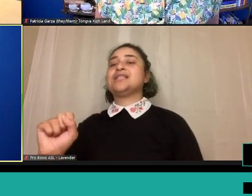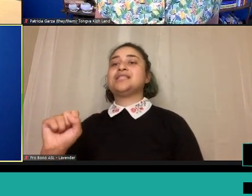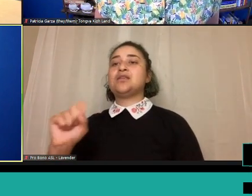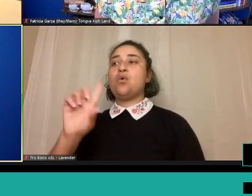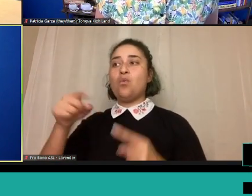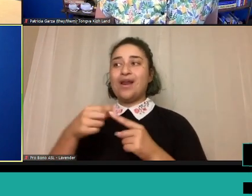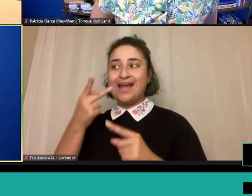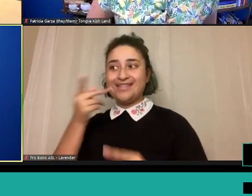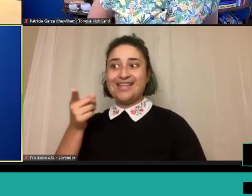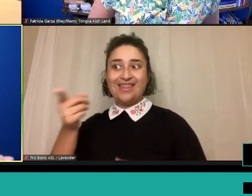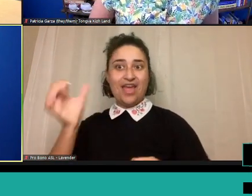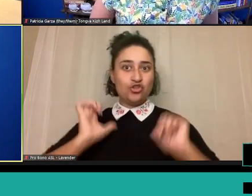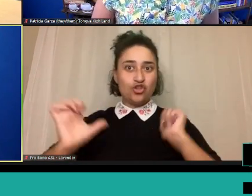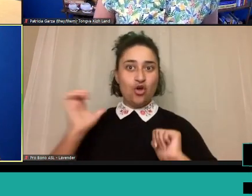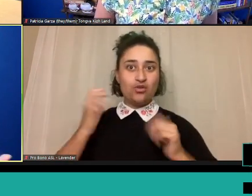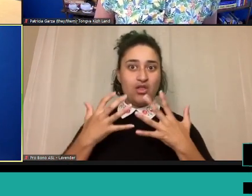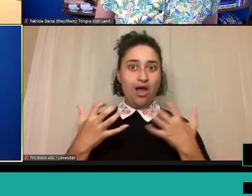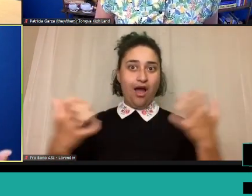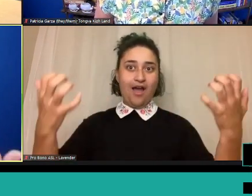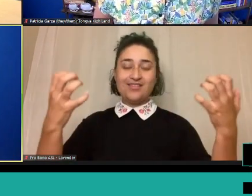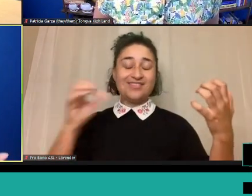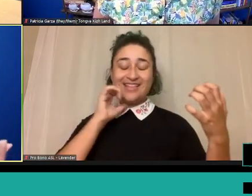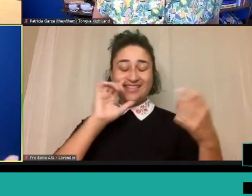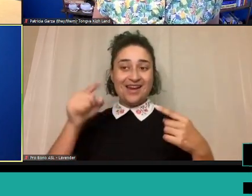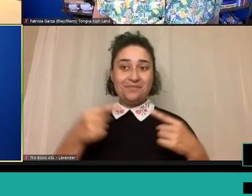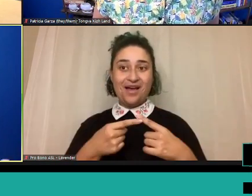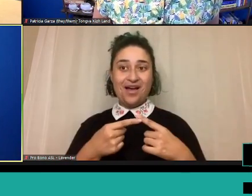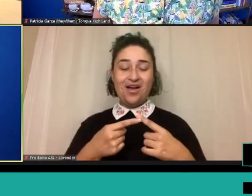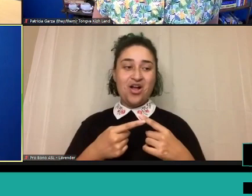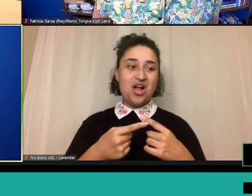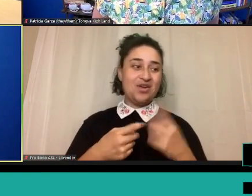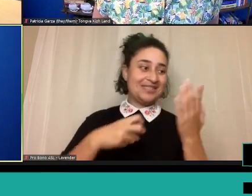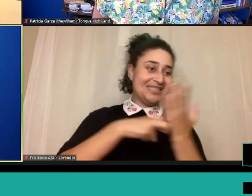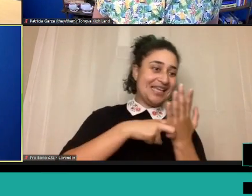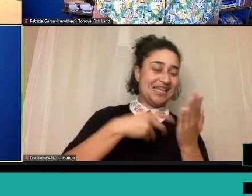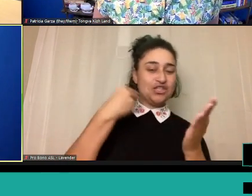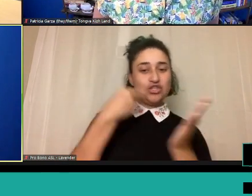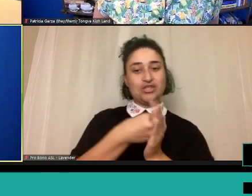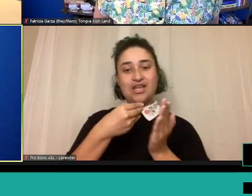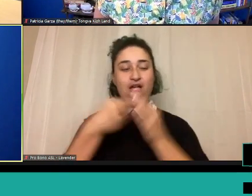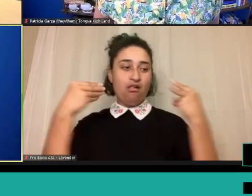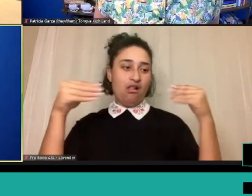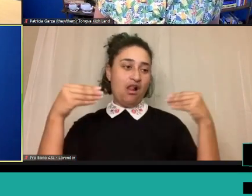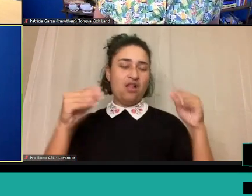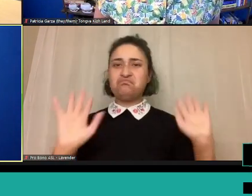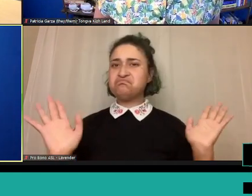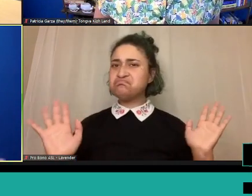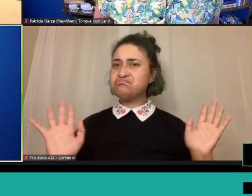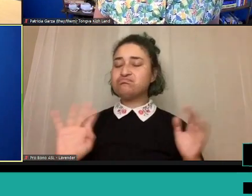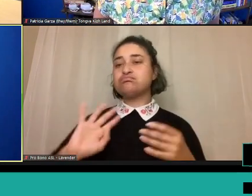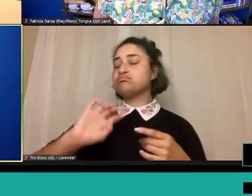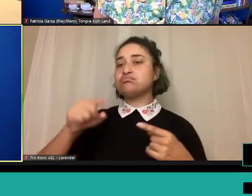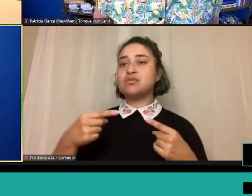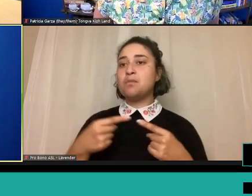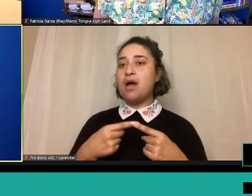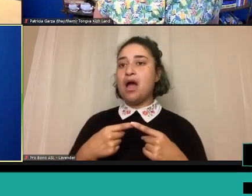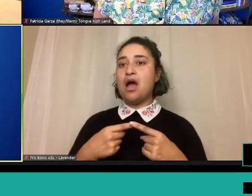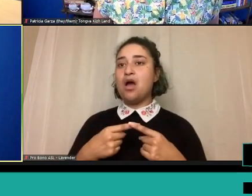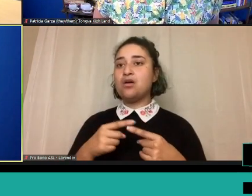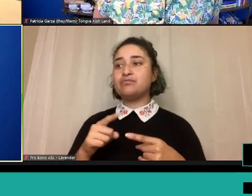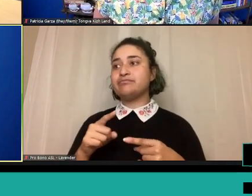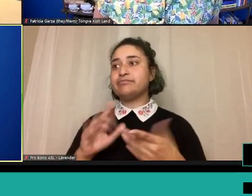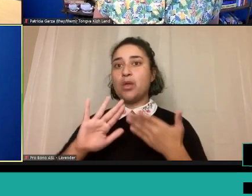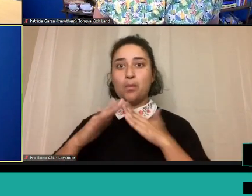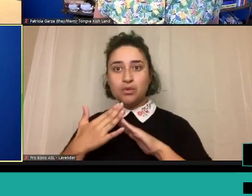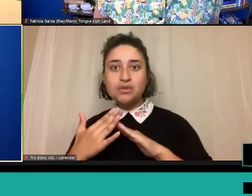and the audiences, it's not about, like how you said, tickets and shows and all that stuff. No, it's about la comunidad, you